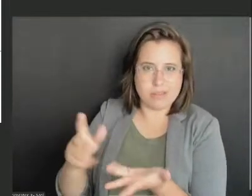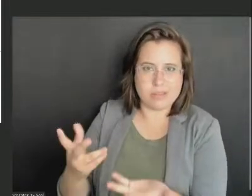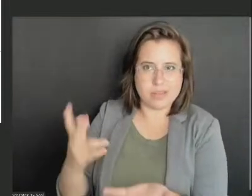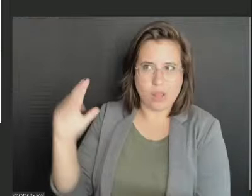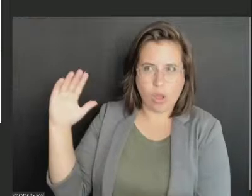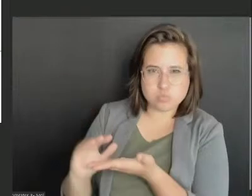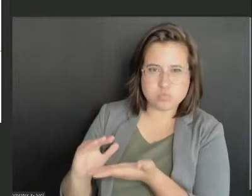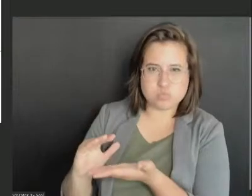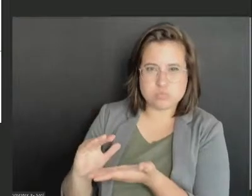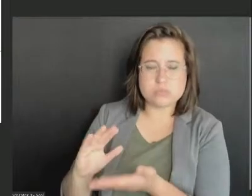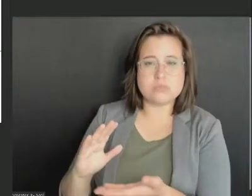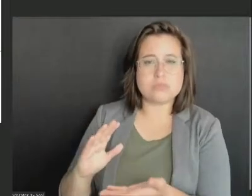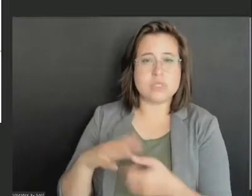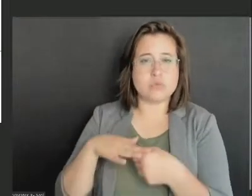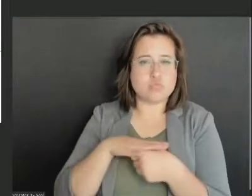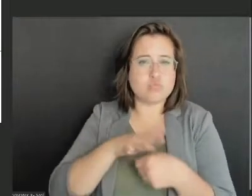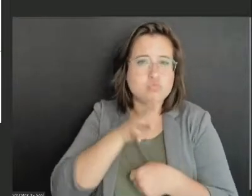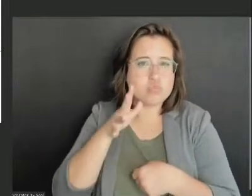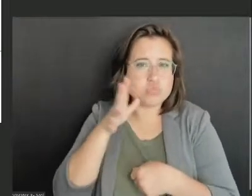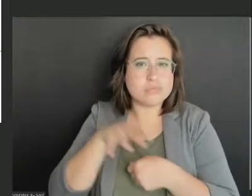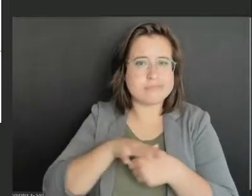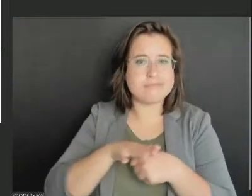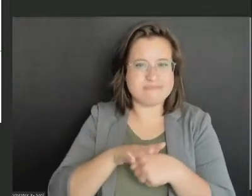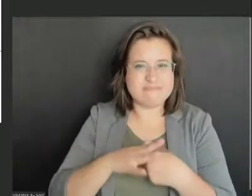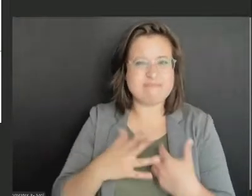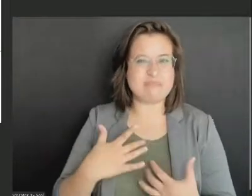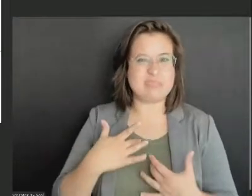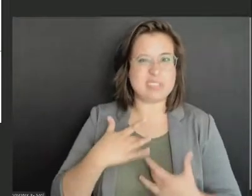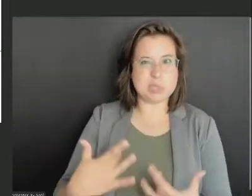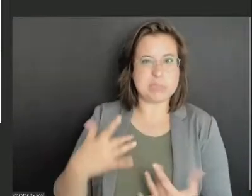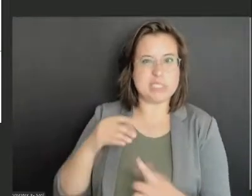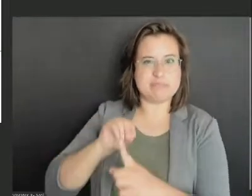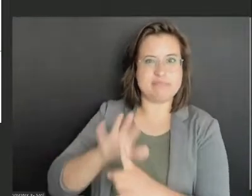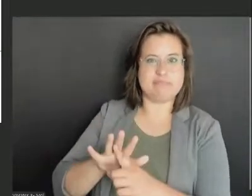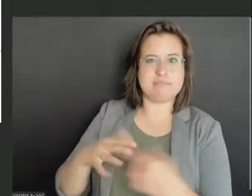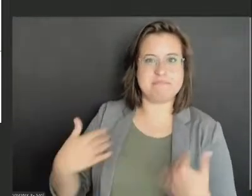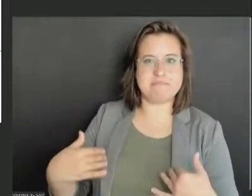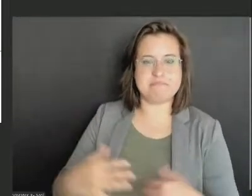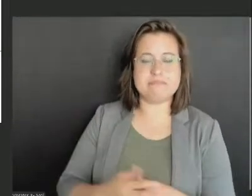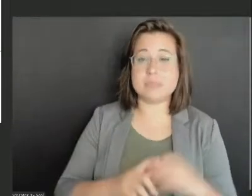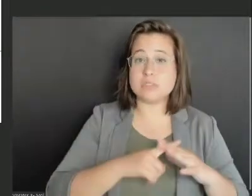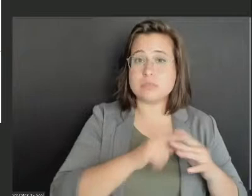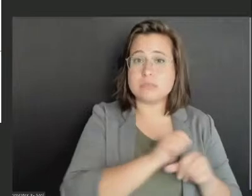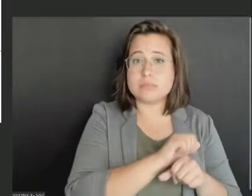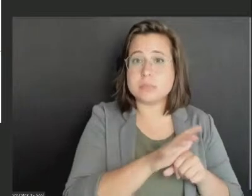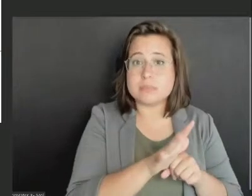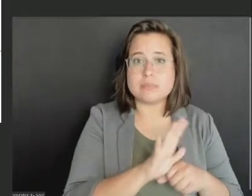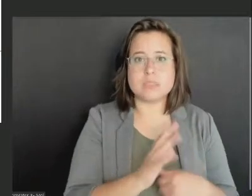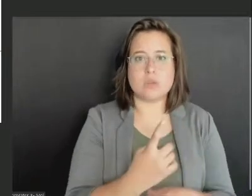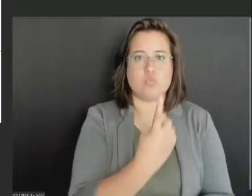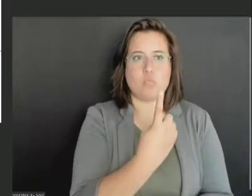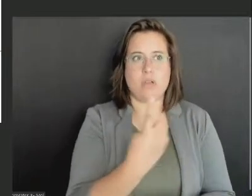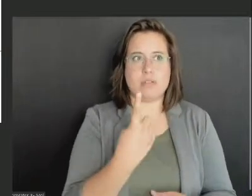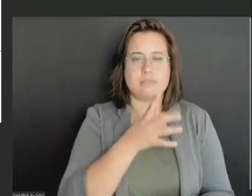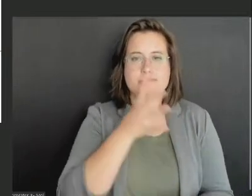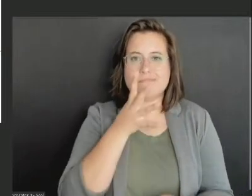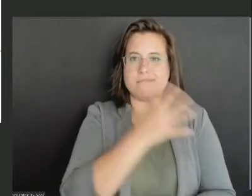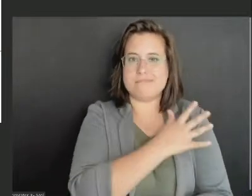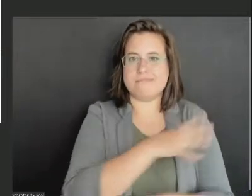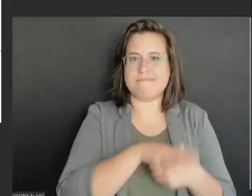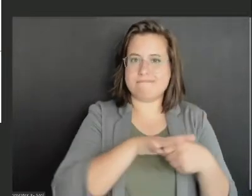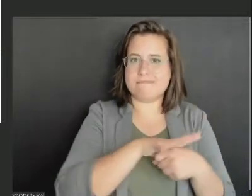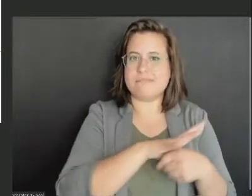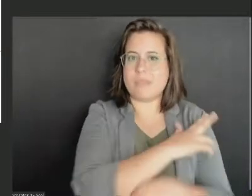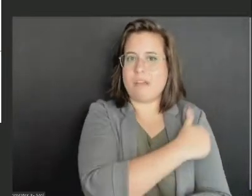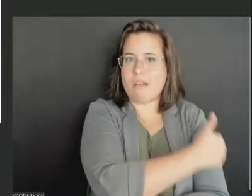are particularly vulnerable. At the start of the pandemic, we were losing one rural hospital every 3 weeks, leaving